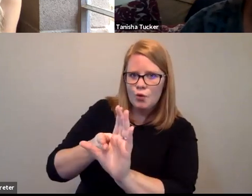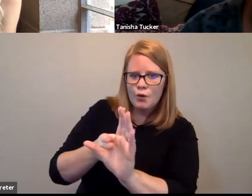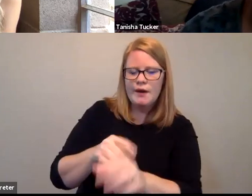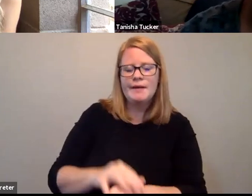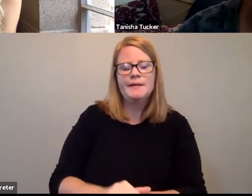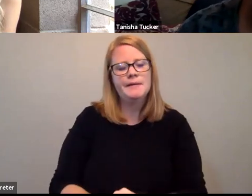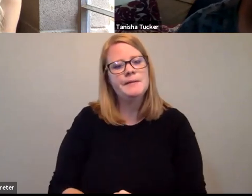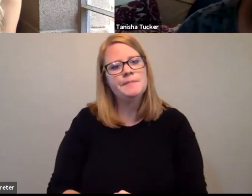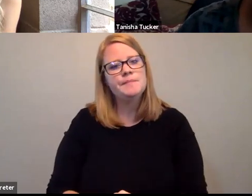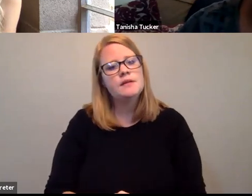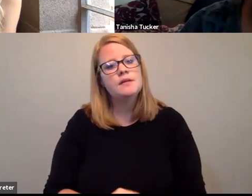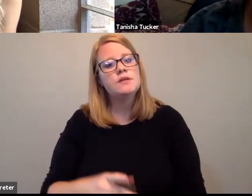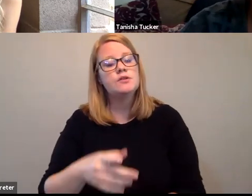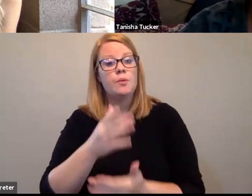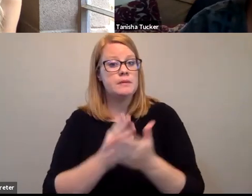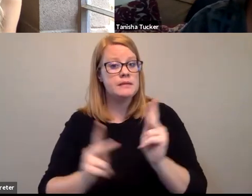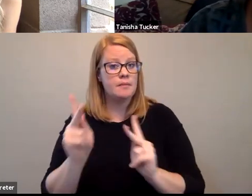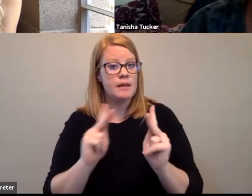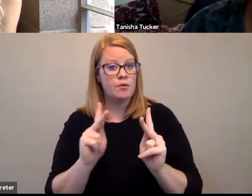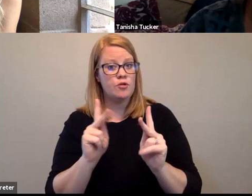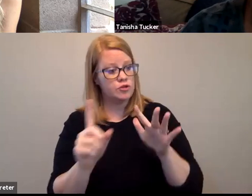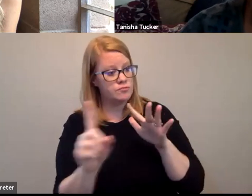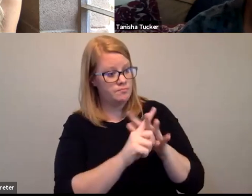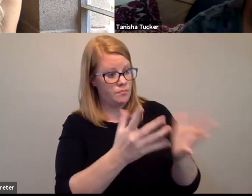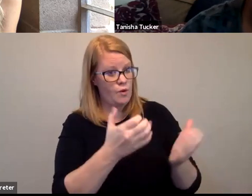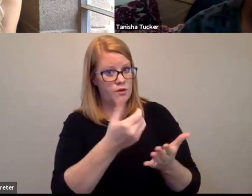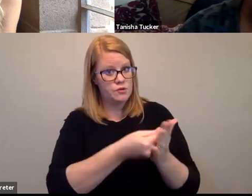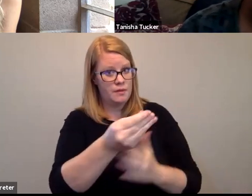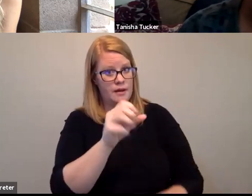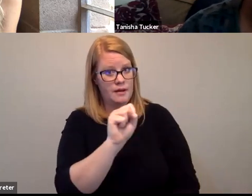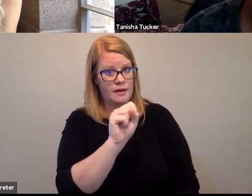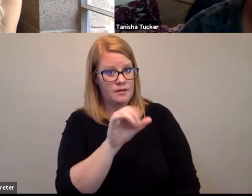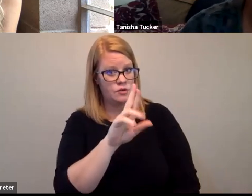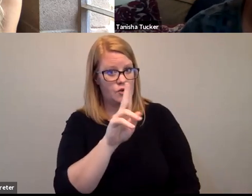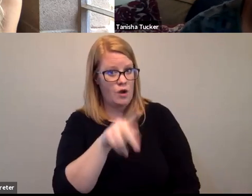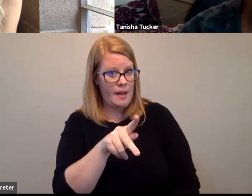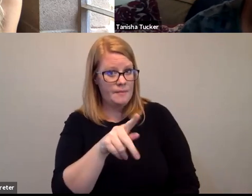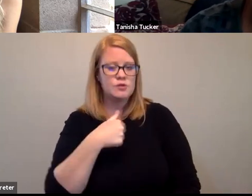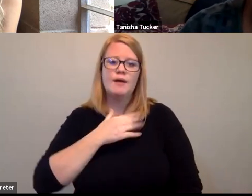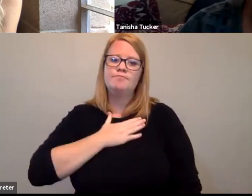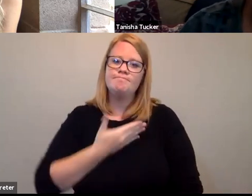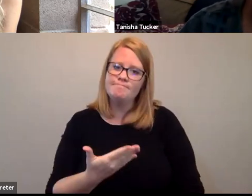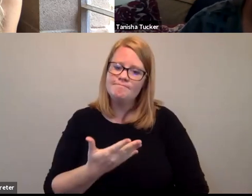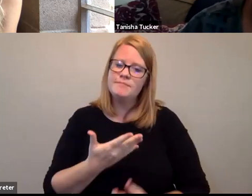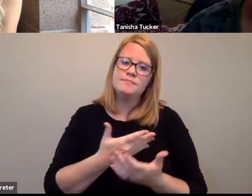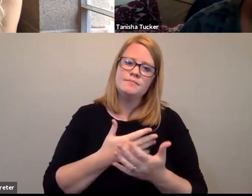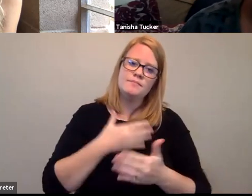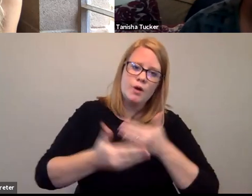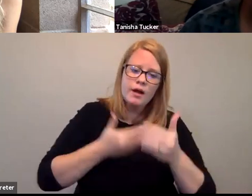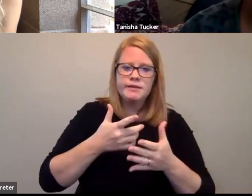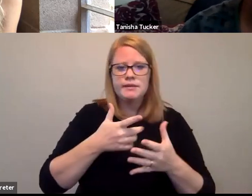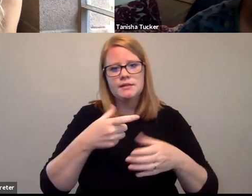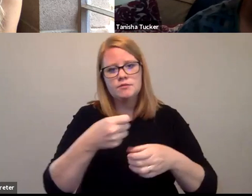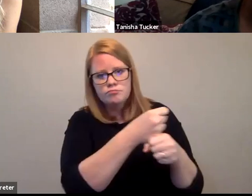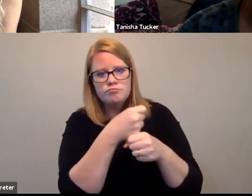just come and pick their own fruit and, ask me to cook it, and I will do that for them. So yeah, this is definitely help for that. And,